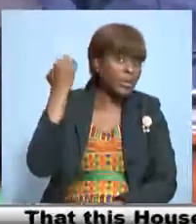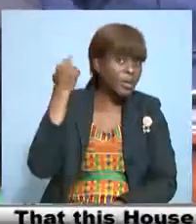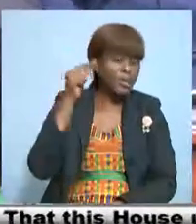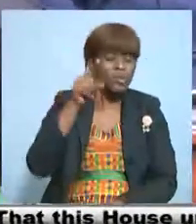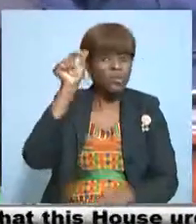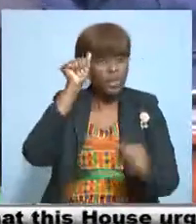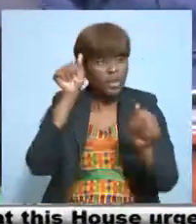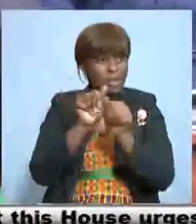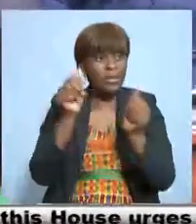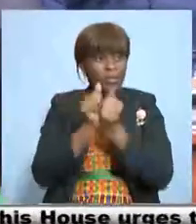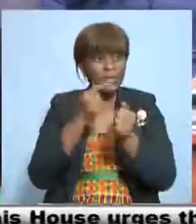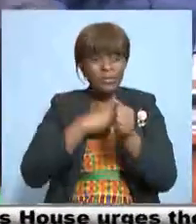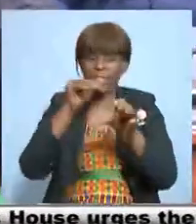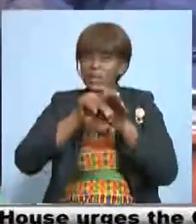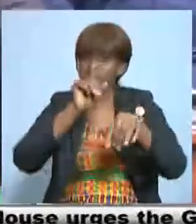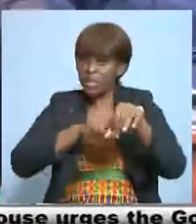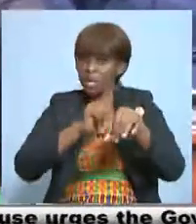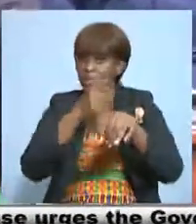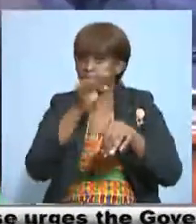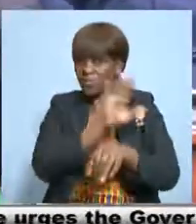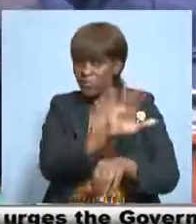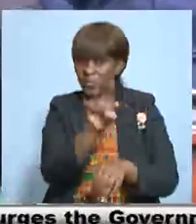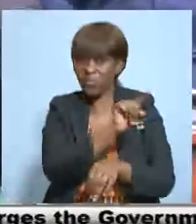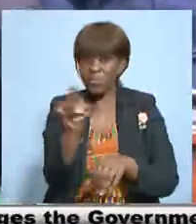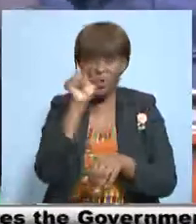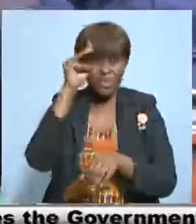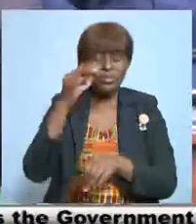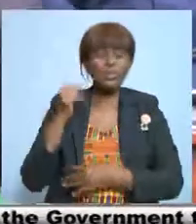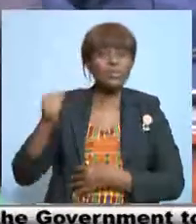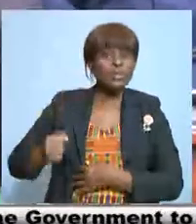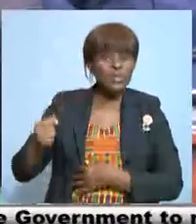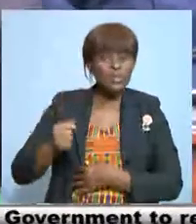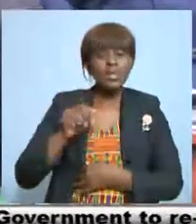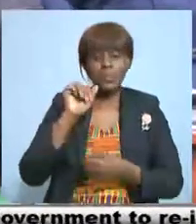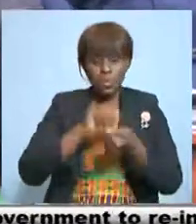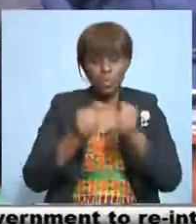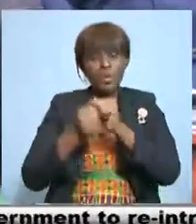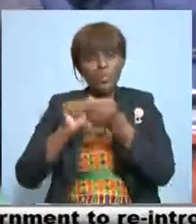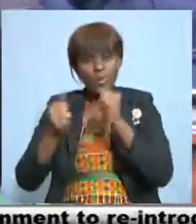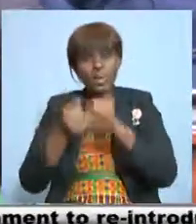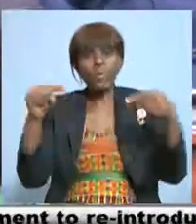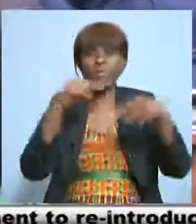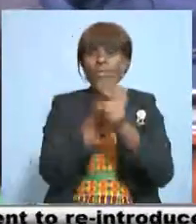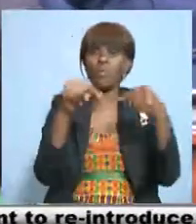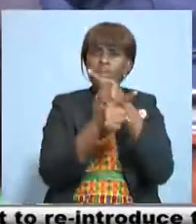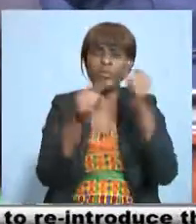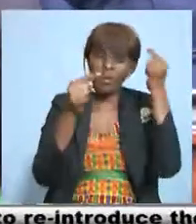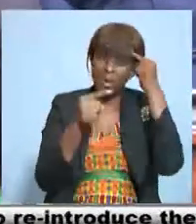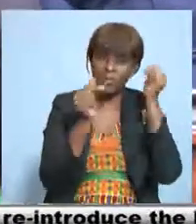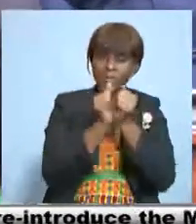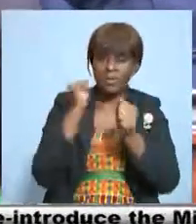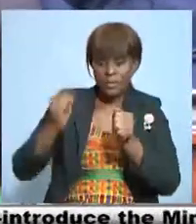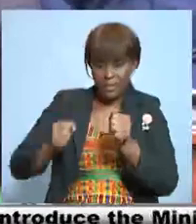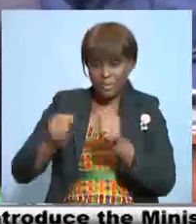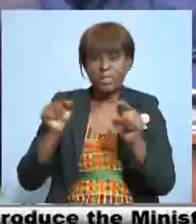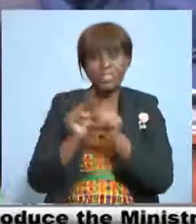me that in that period of the existence of that ministry, problems of conflict between government and traditional leaders